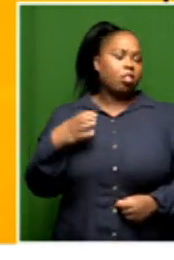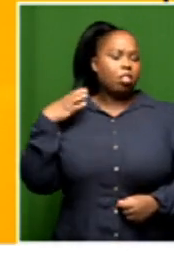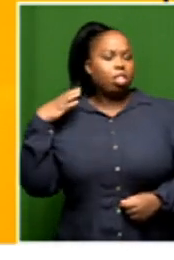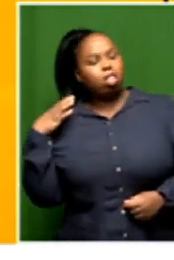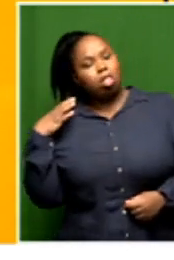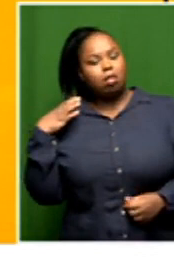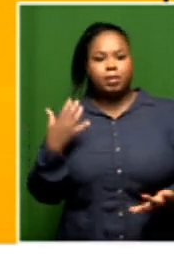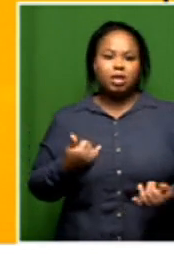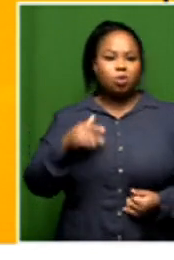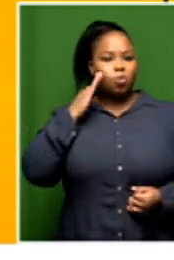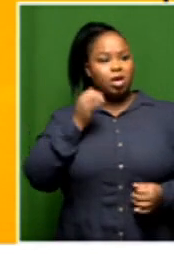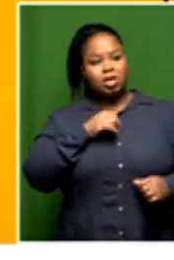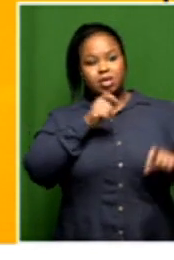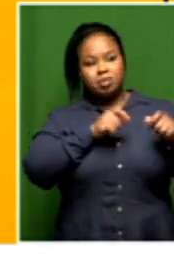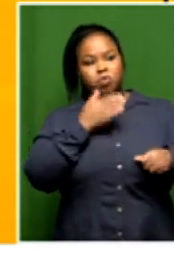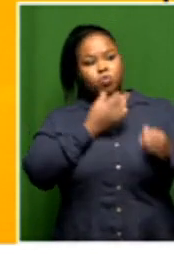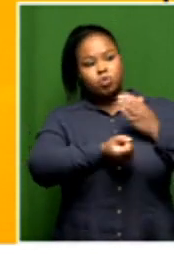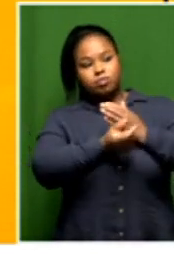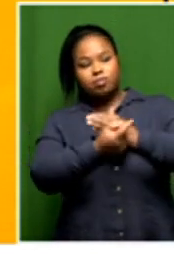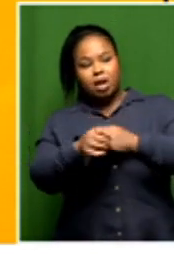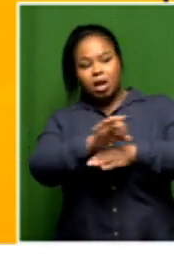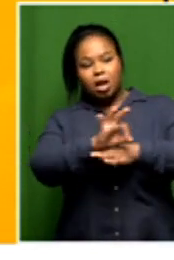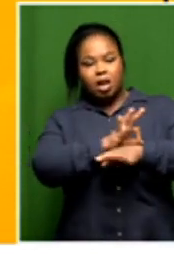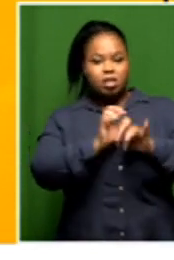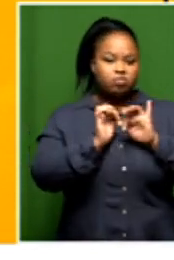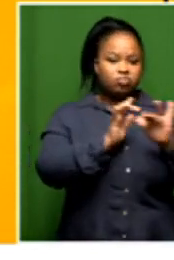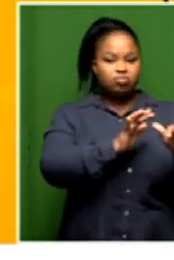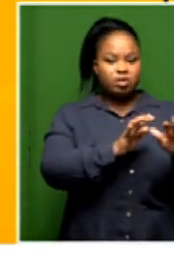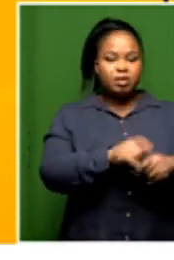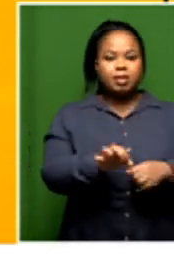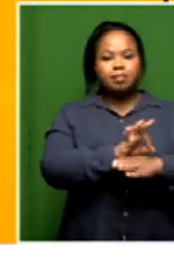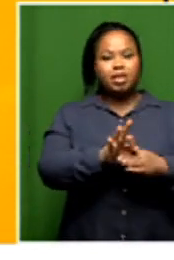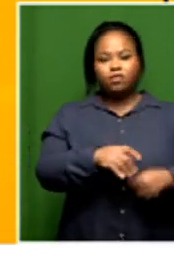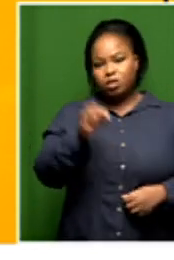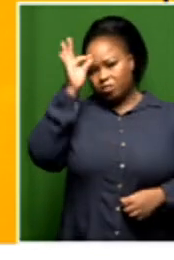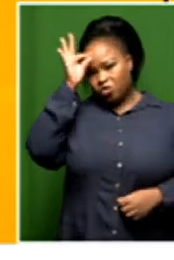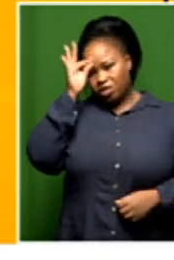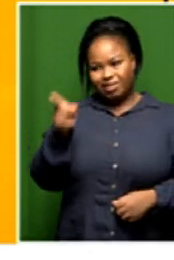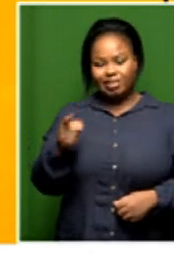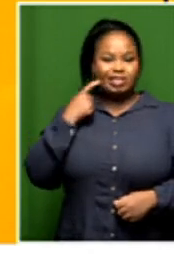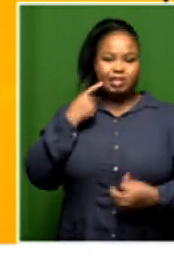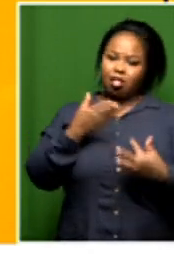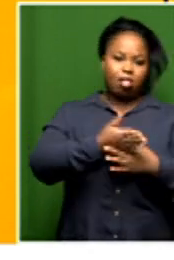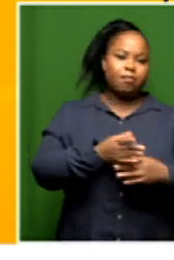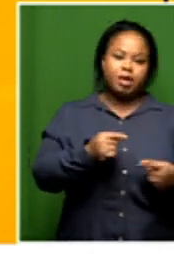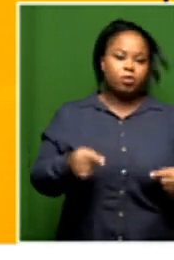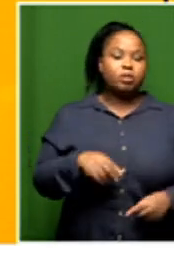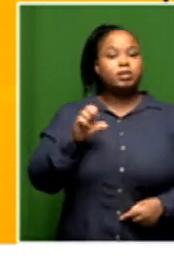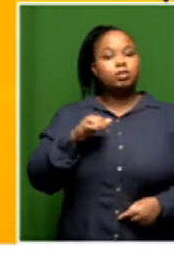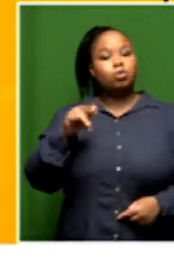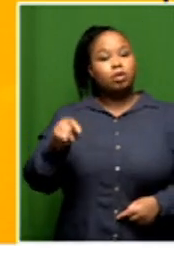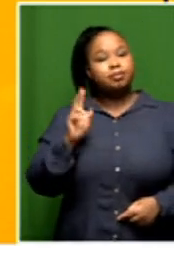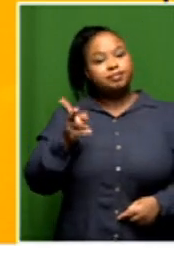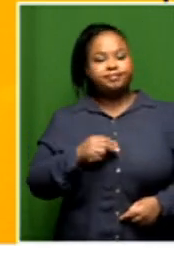and the modus operandi that was used in instigating the uprising made planning for police interventions difficult. Sitole also